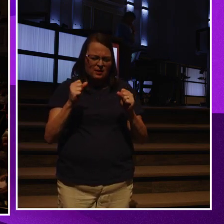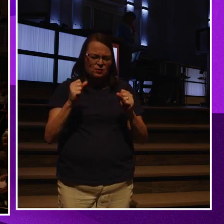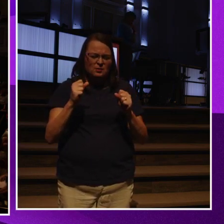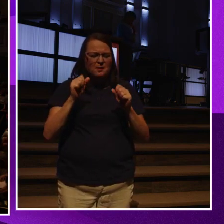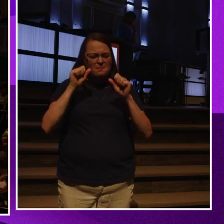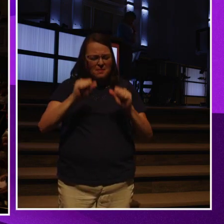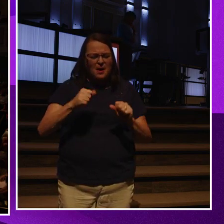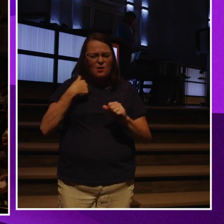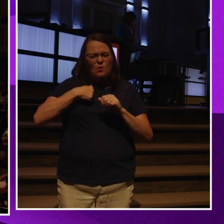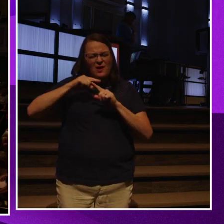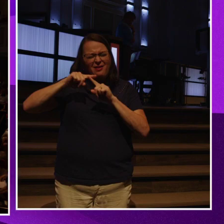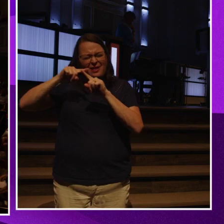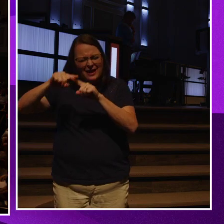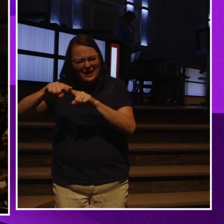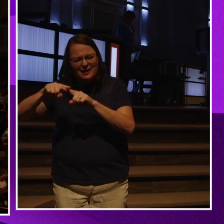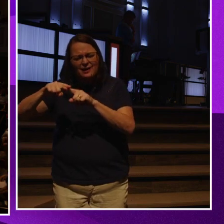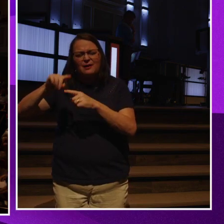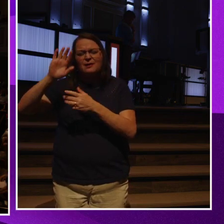lean into the gospel.